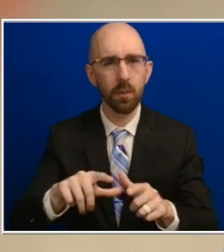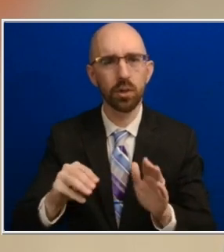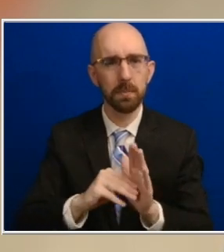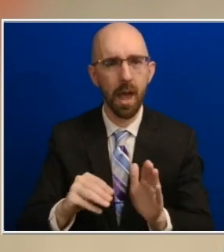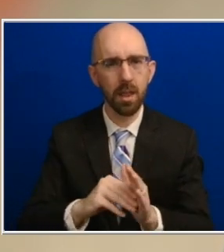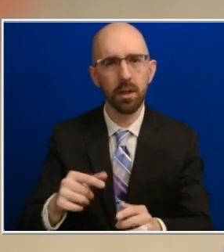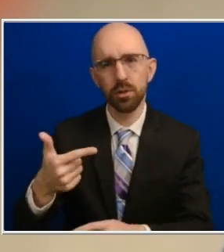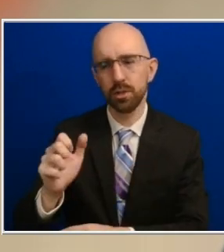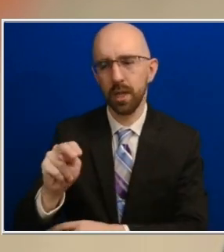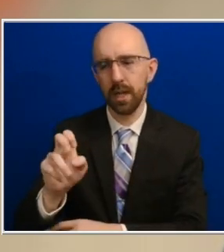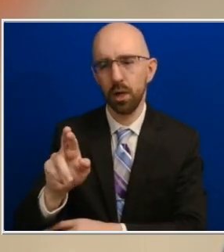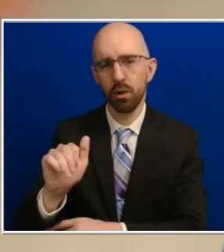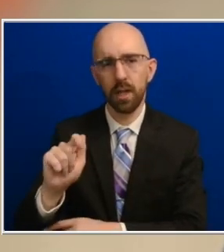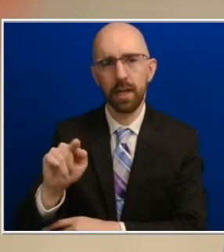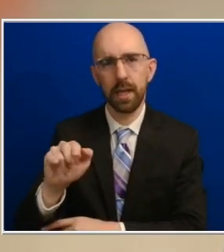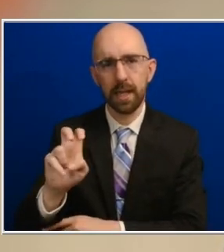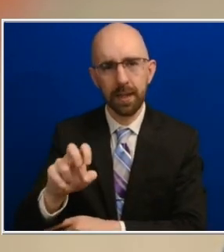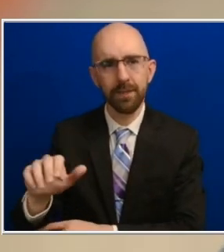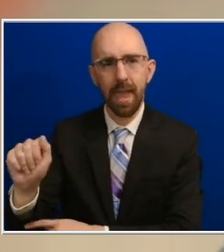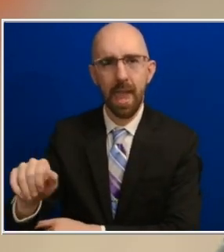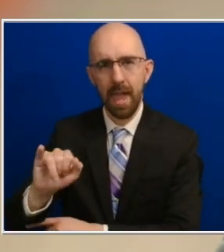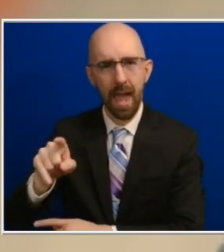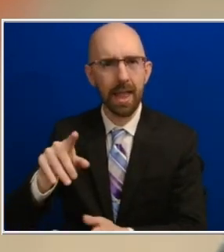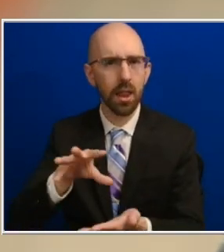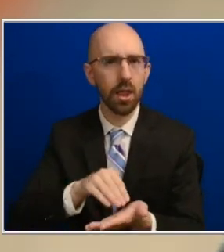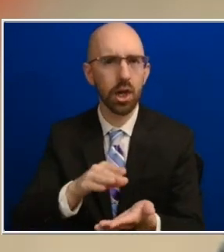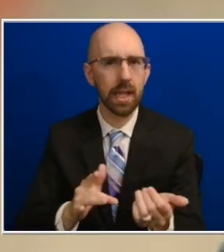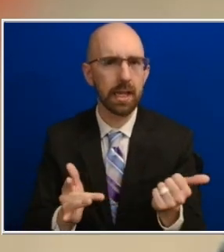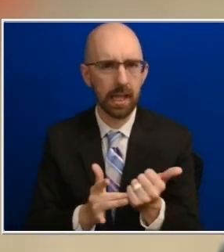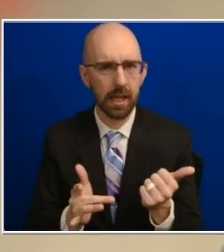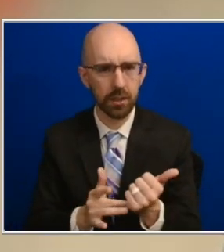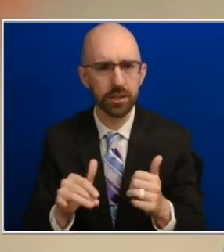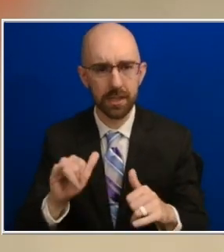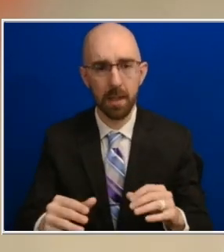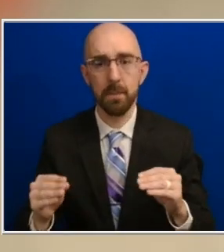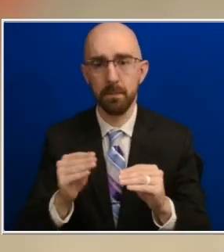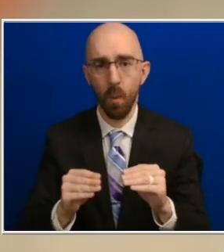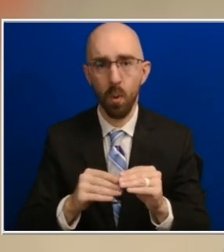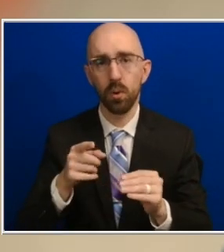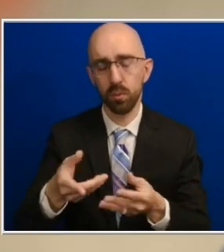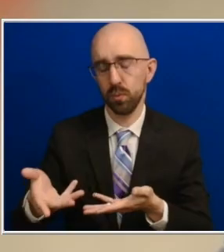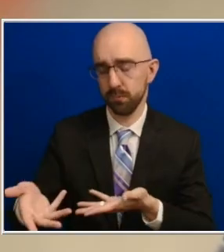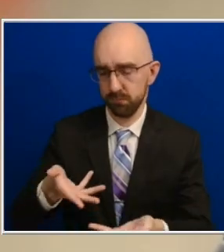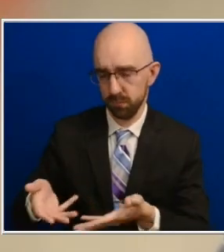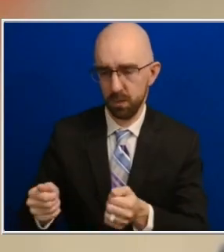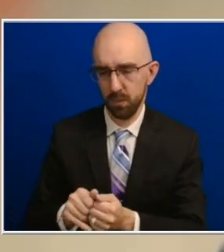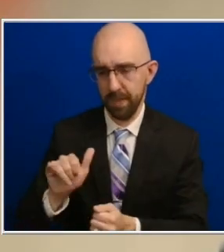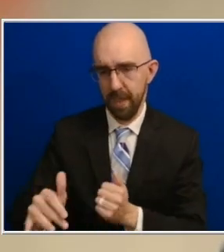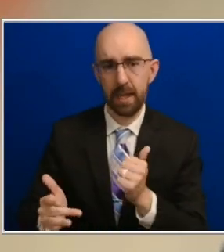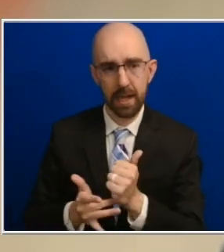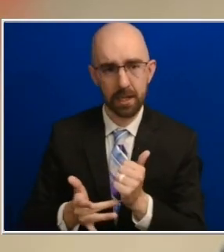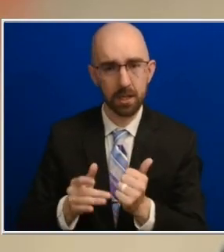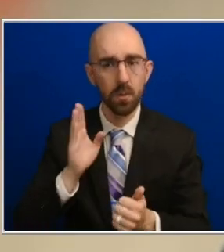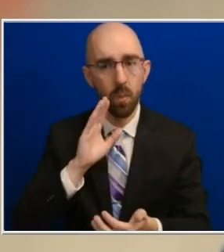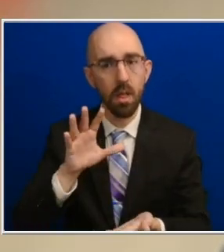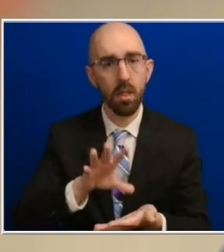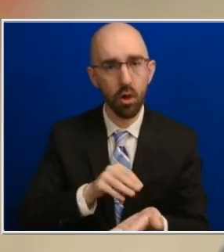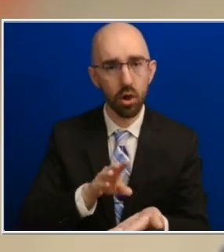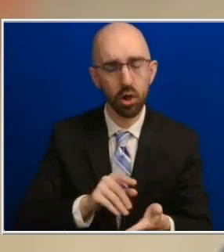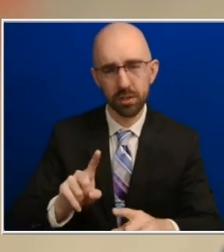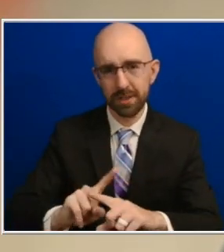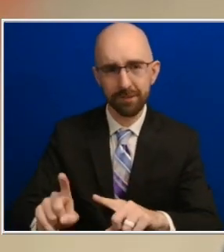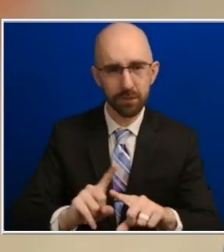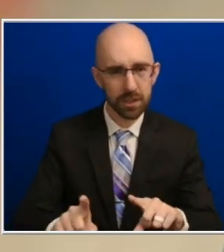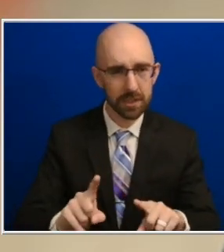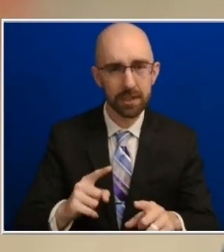it is truly a learning technology that the more you interact with it, it learns different